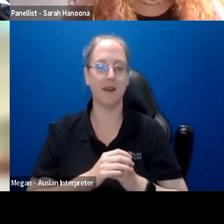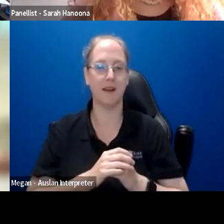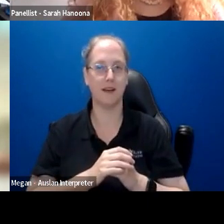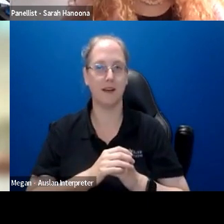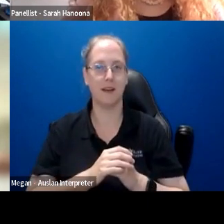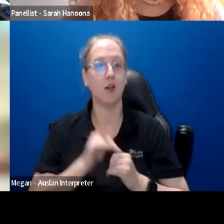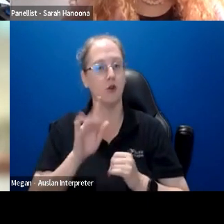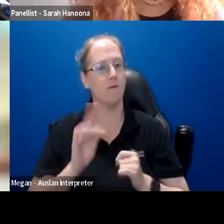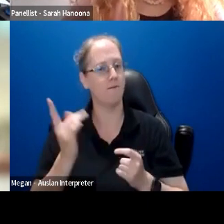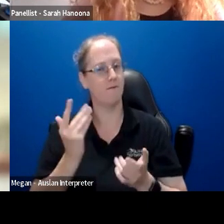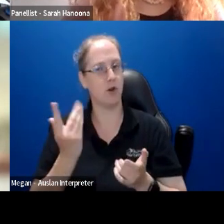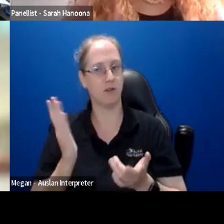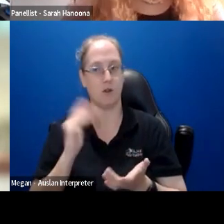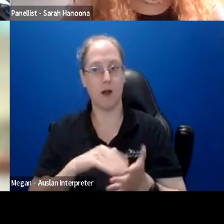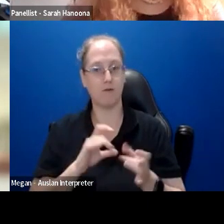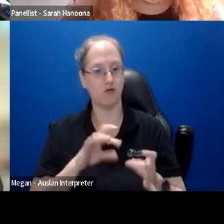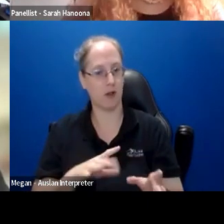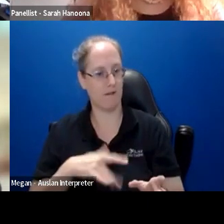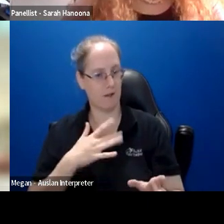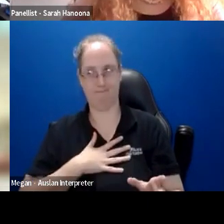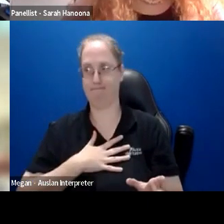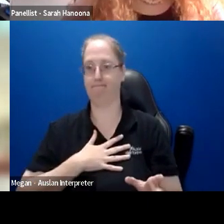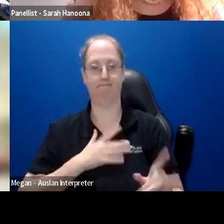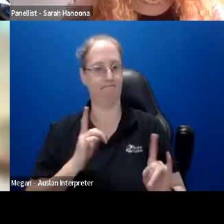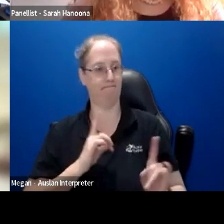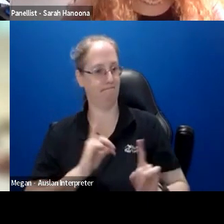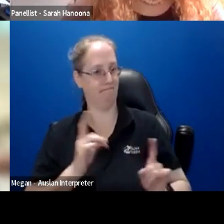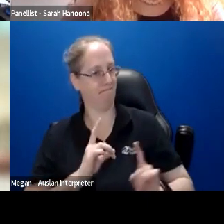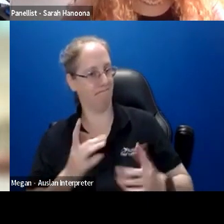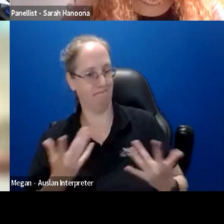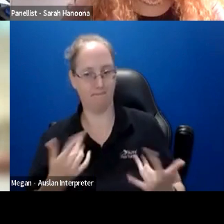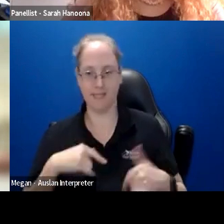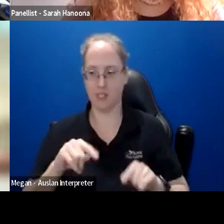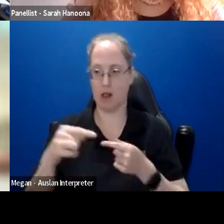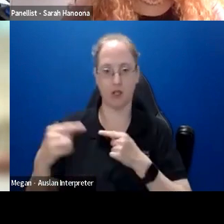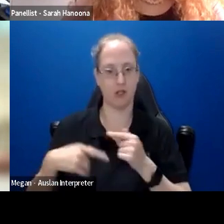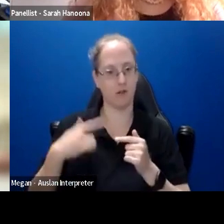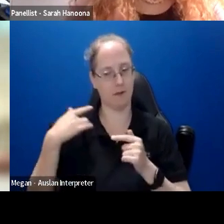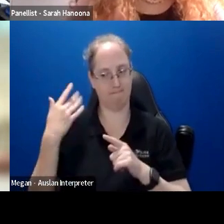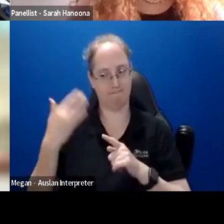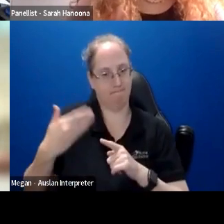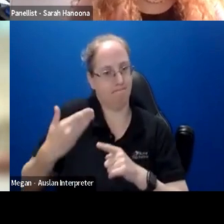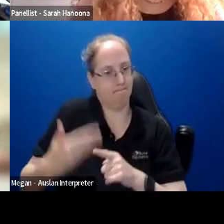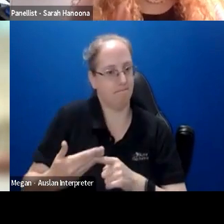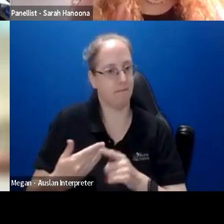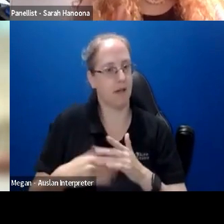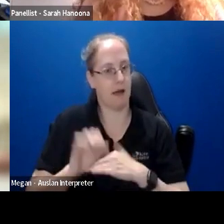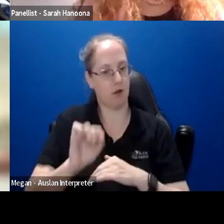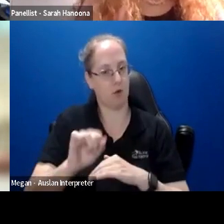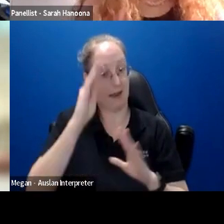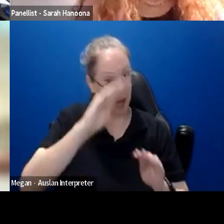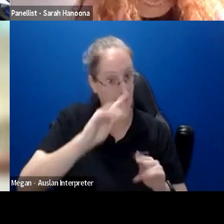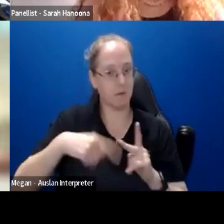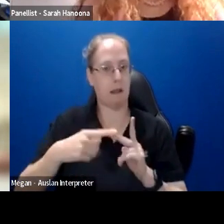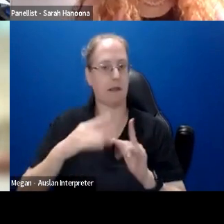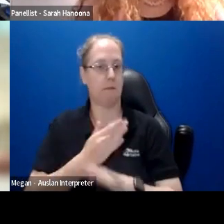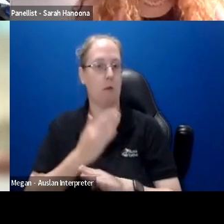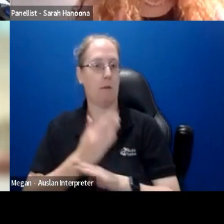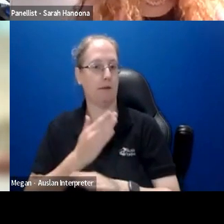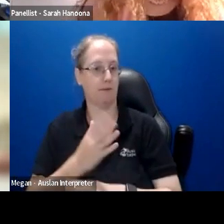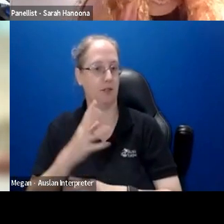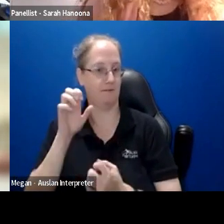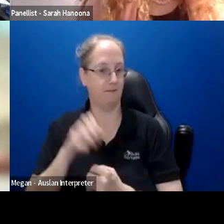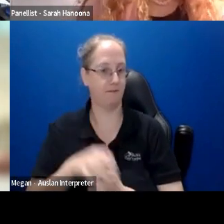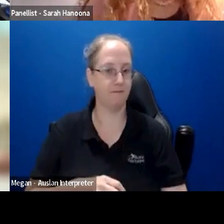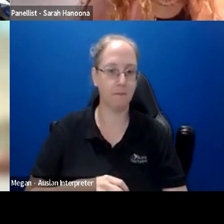when you first arrived in Australia? And what were some of the challenges that you faced around your education and employment?